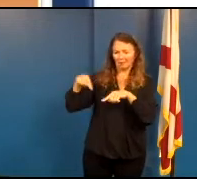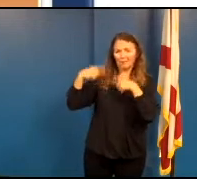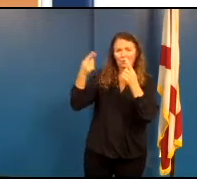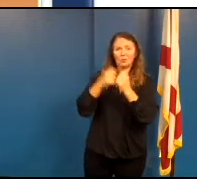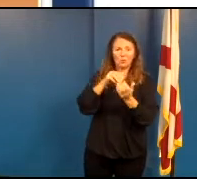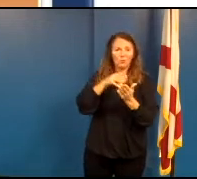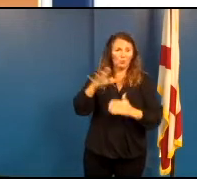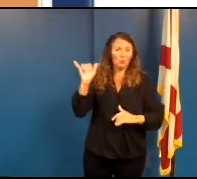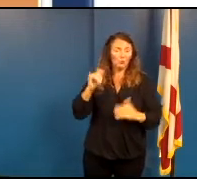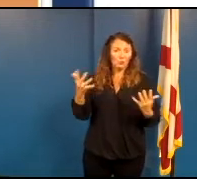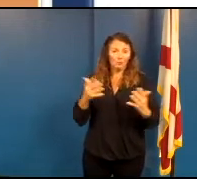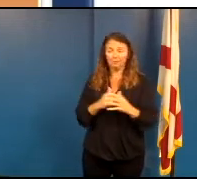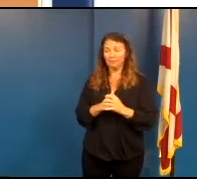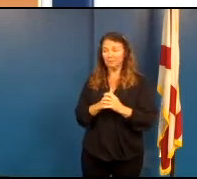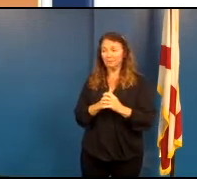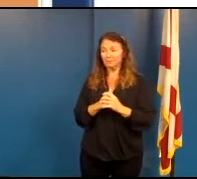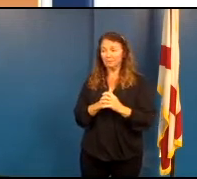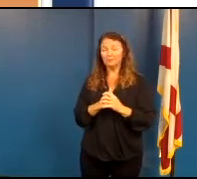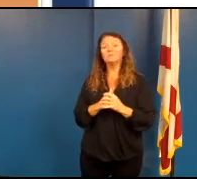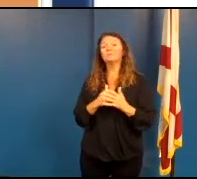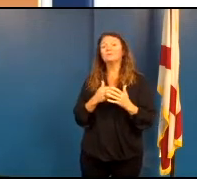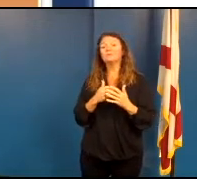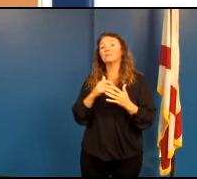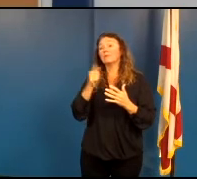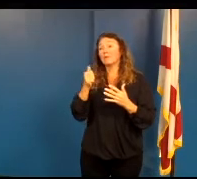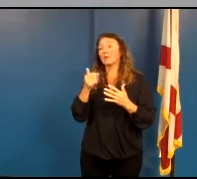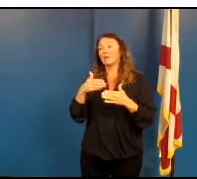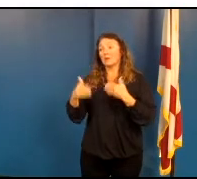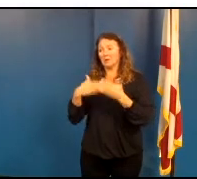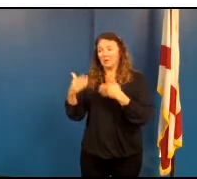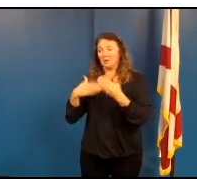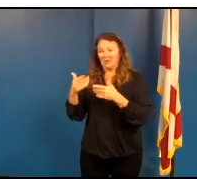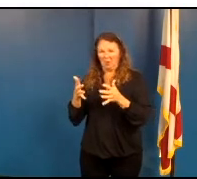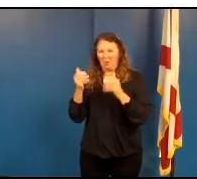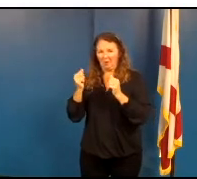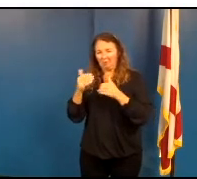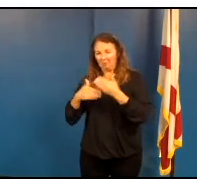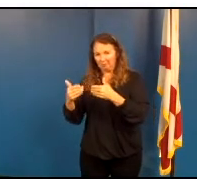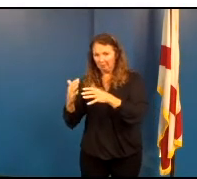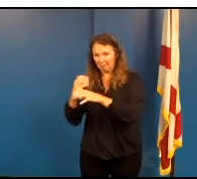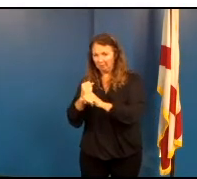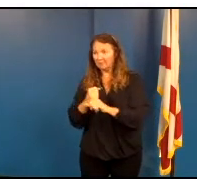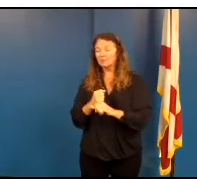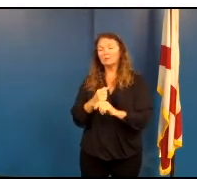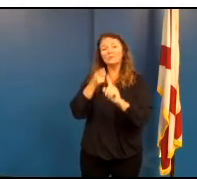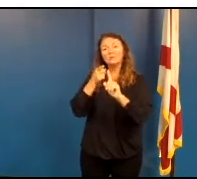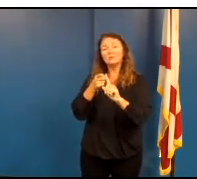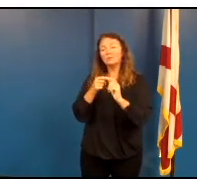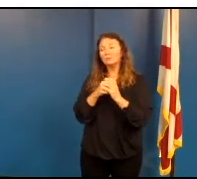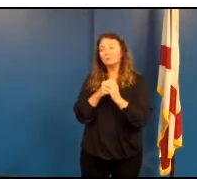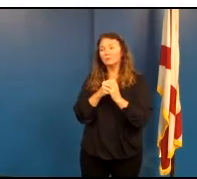as well. And then the next couple of slides, I'll just move through quickly, but I just wanted to give you a little bit